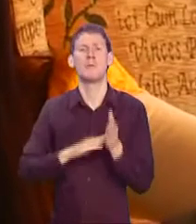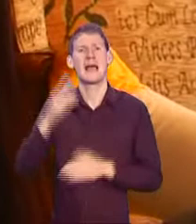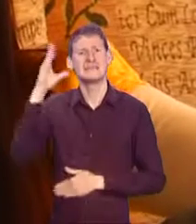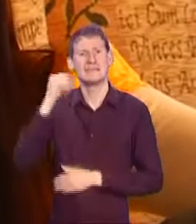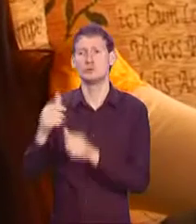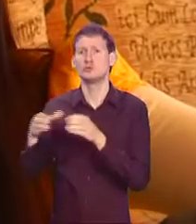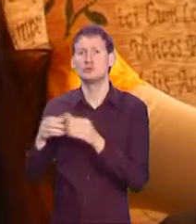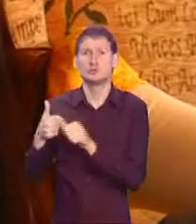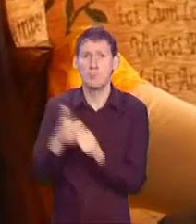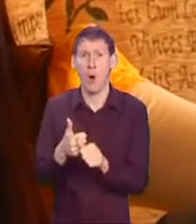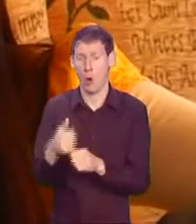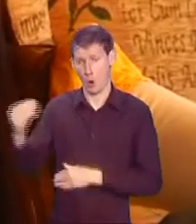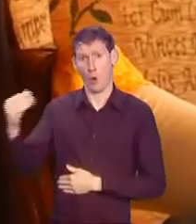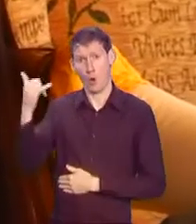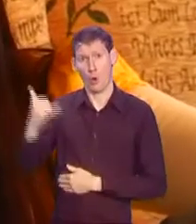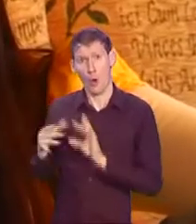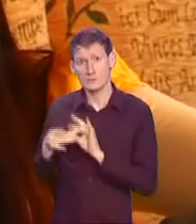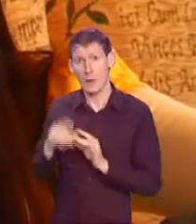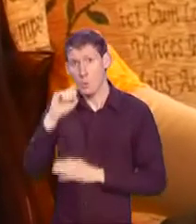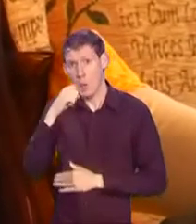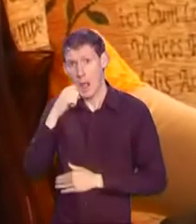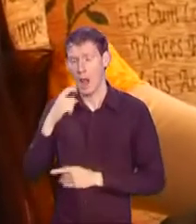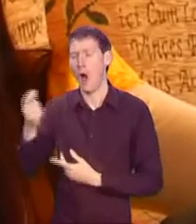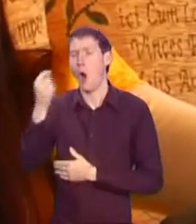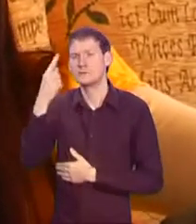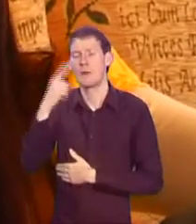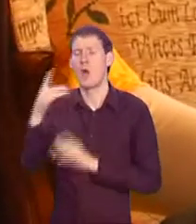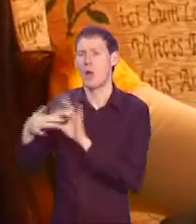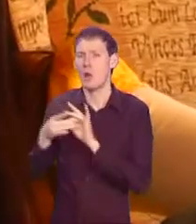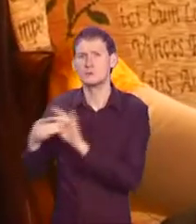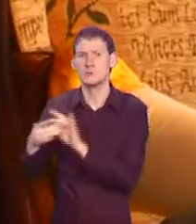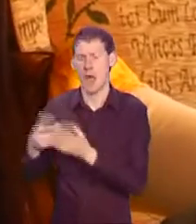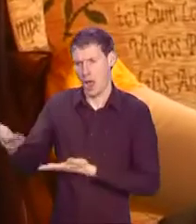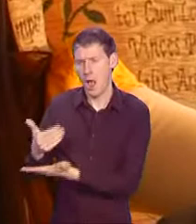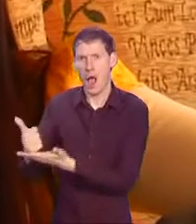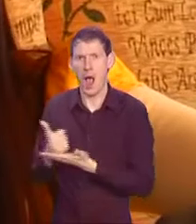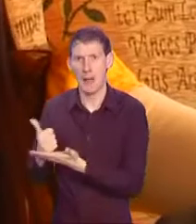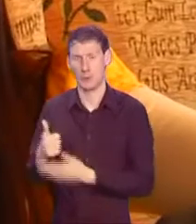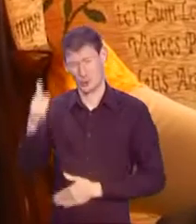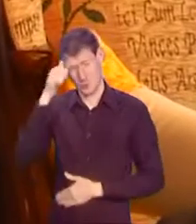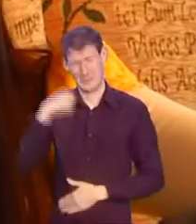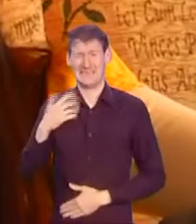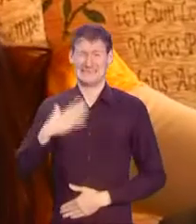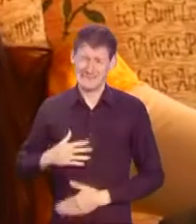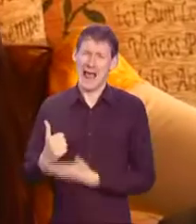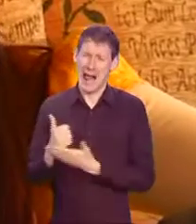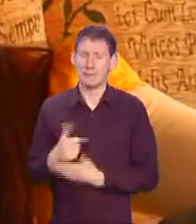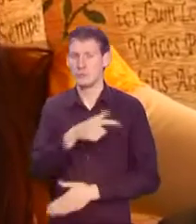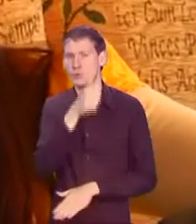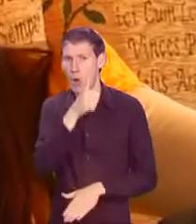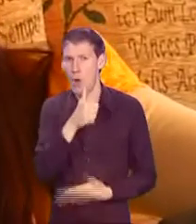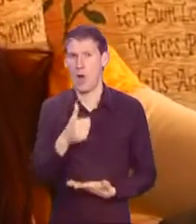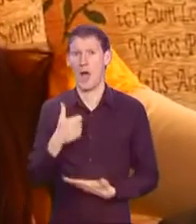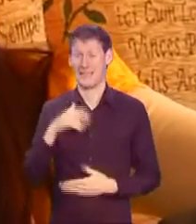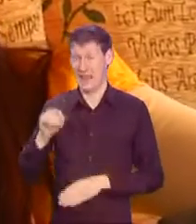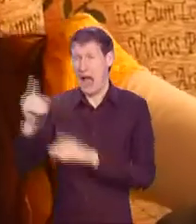call, and that they would understand and try to help. She knew how desperate I was. I nearly stopped